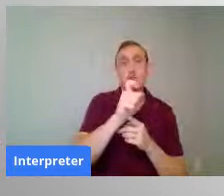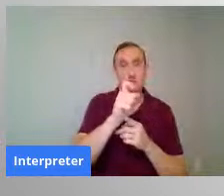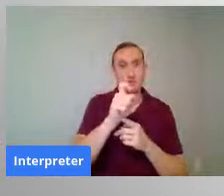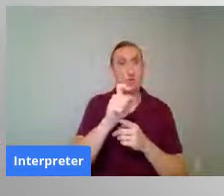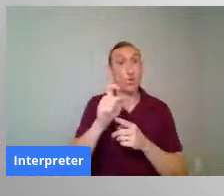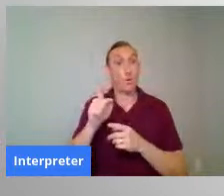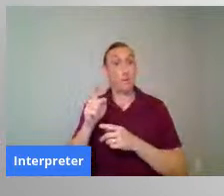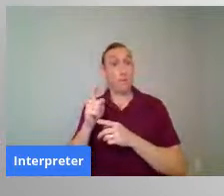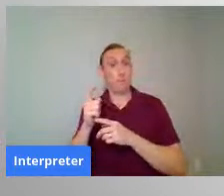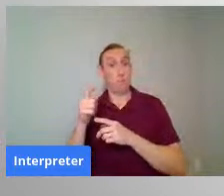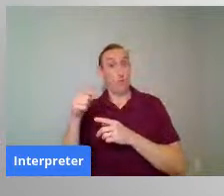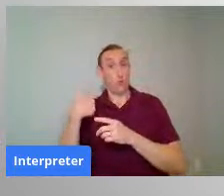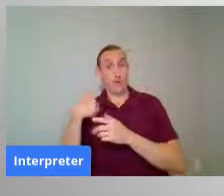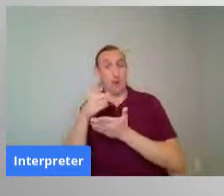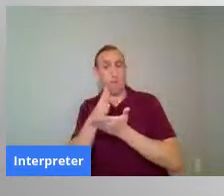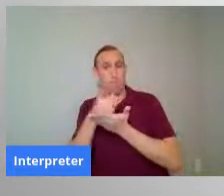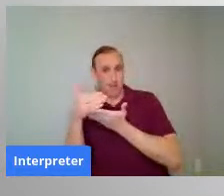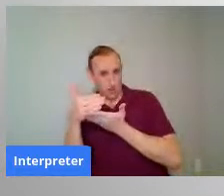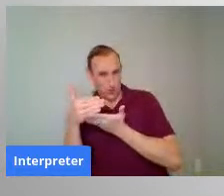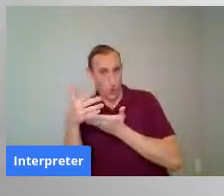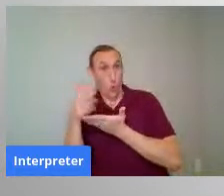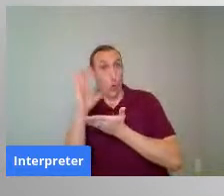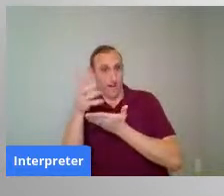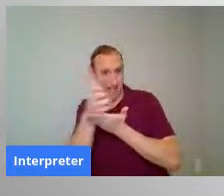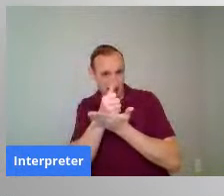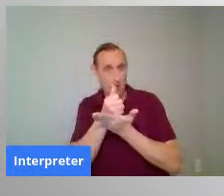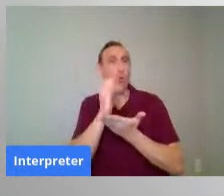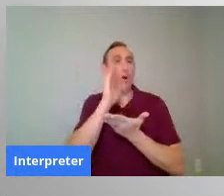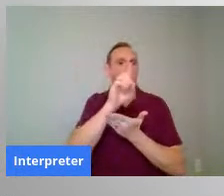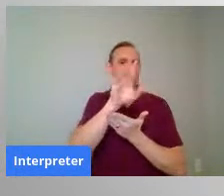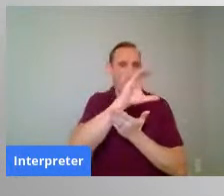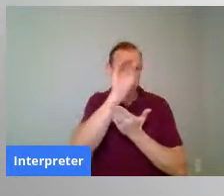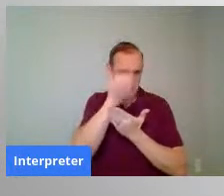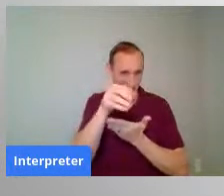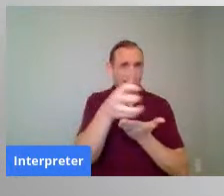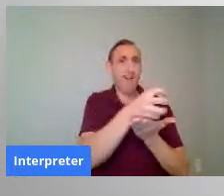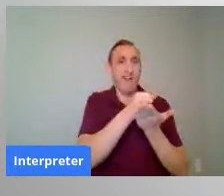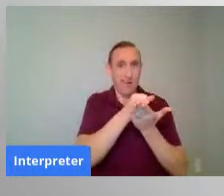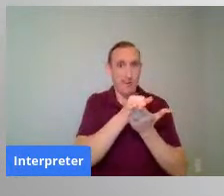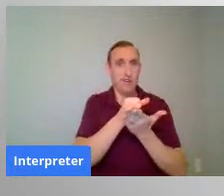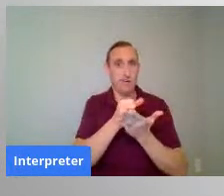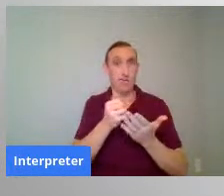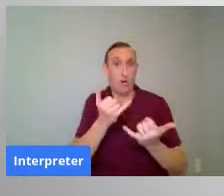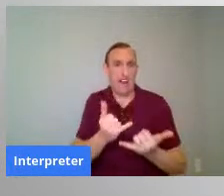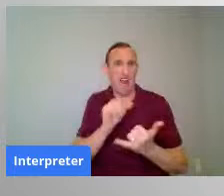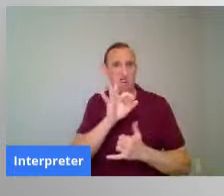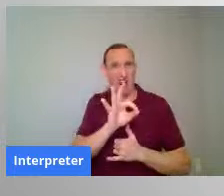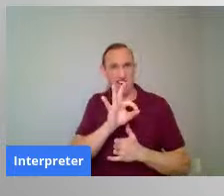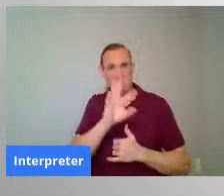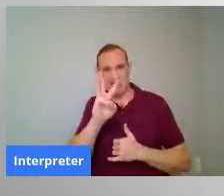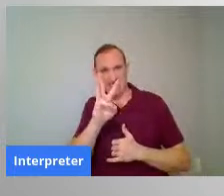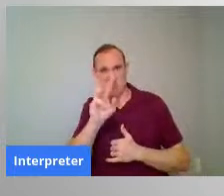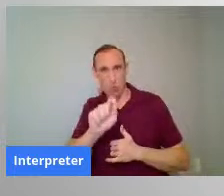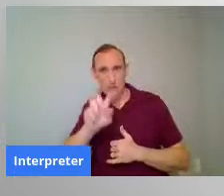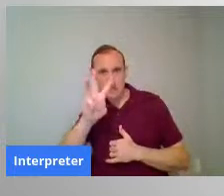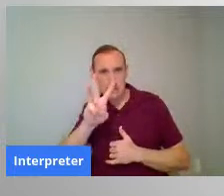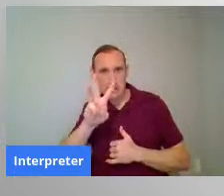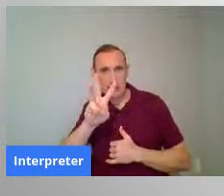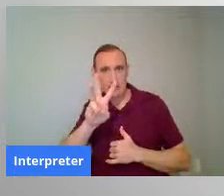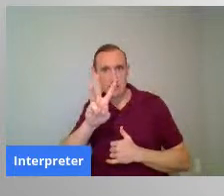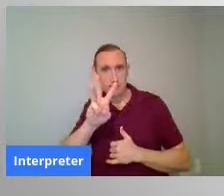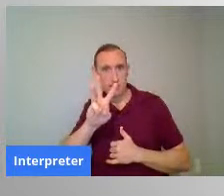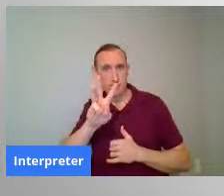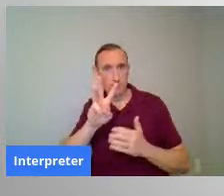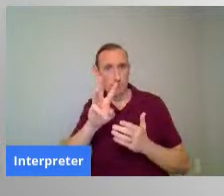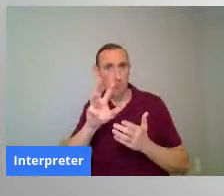the fiscal year. We're sitting at 94.6% of what was budgeted. And last year, at this time,